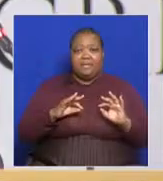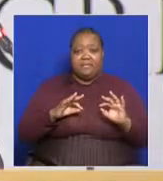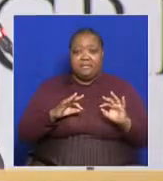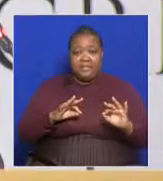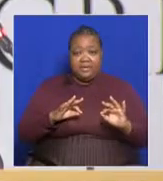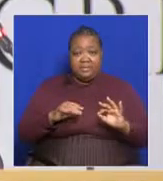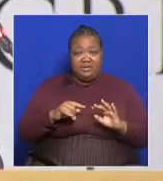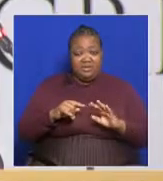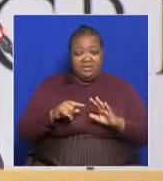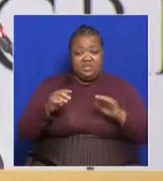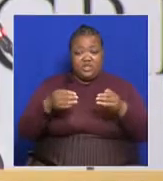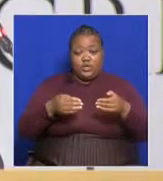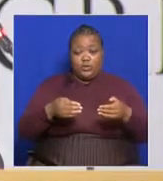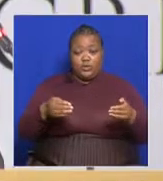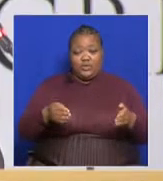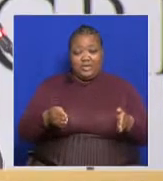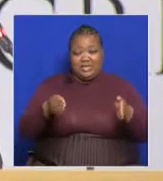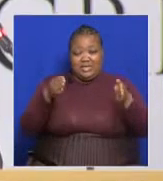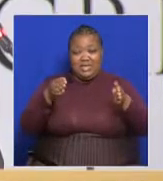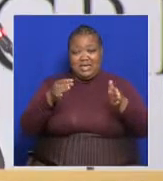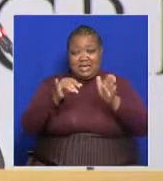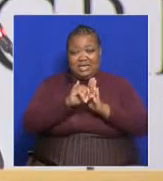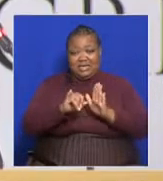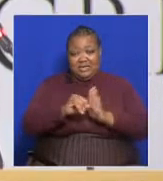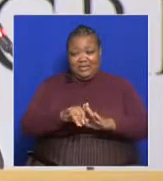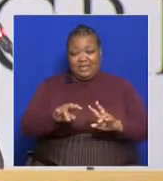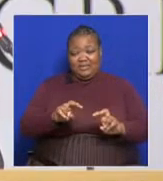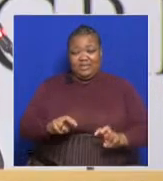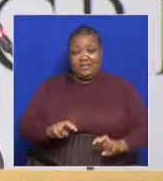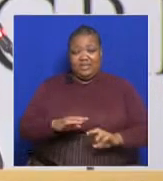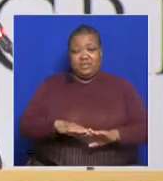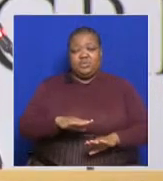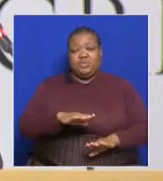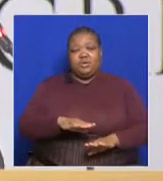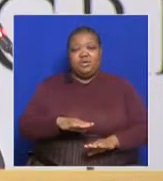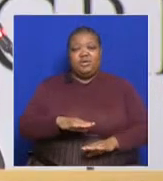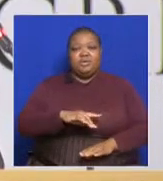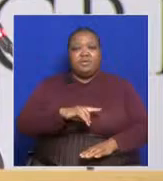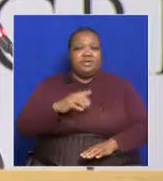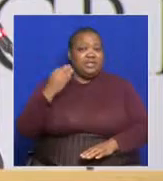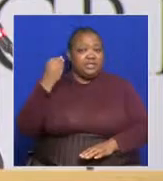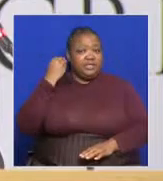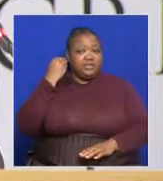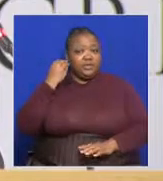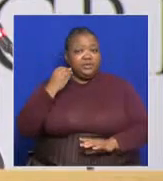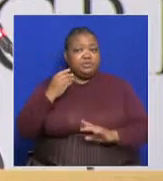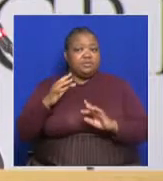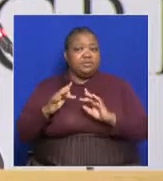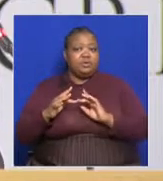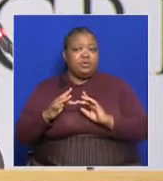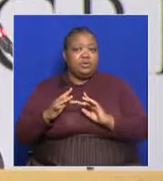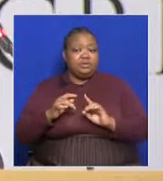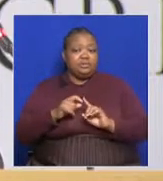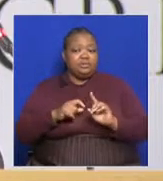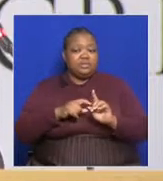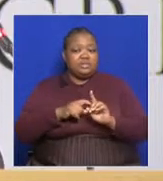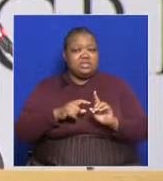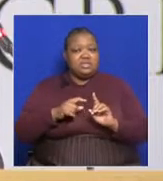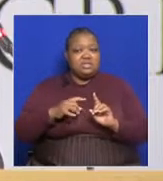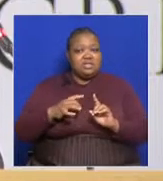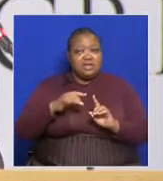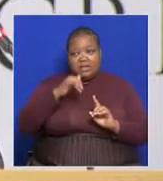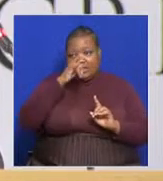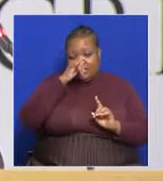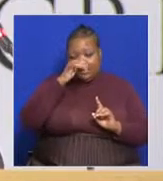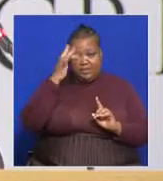further investigations, and it's a matter of getting the information from your contact at Crime Intelligence. So he was not the be-all and